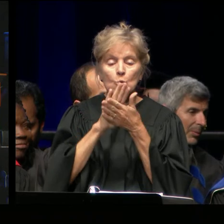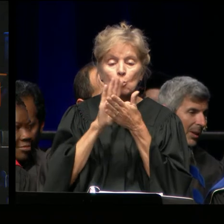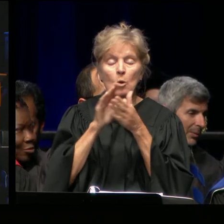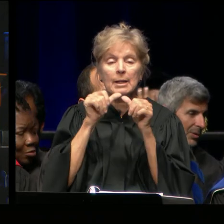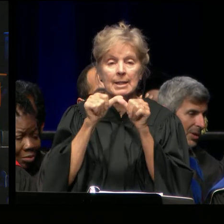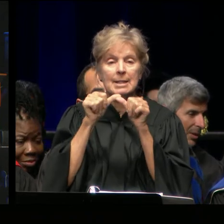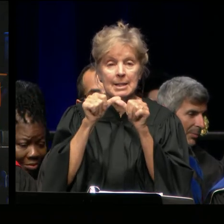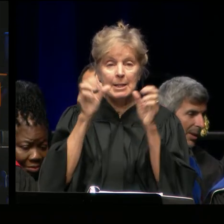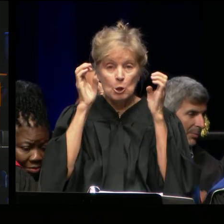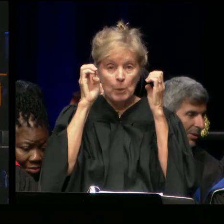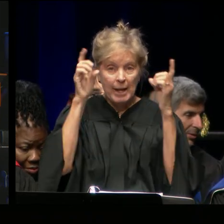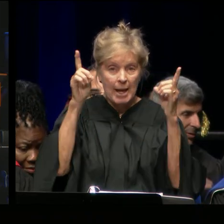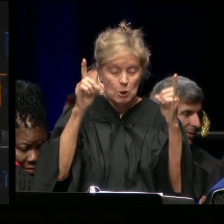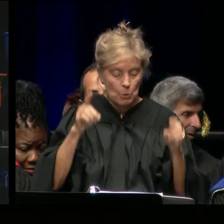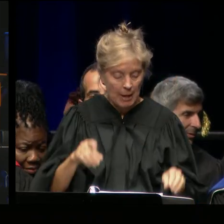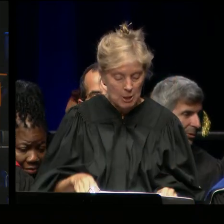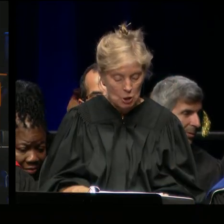Education.